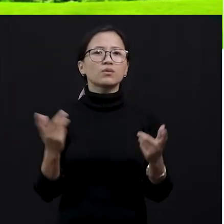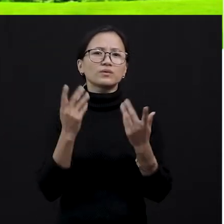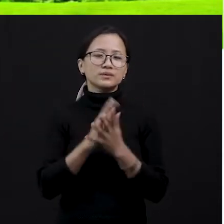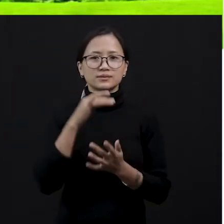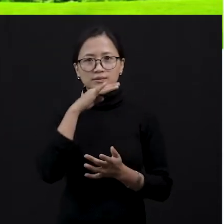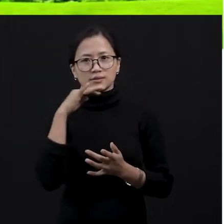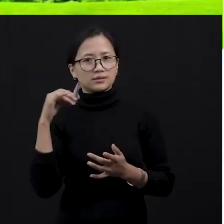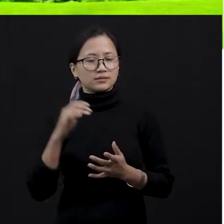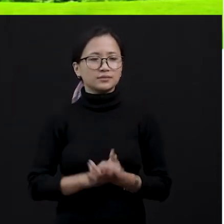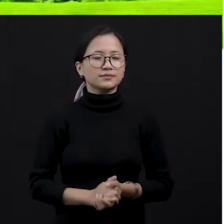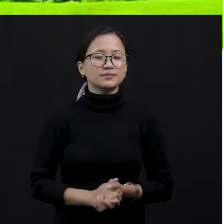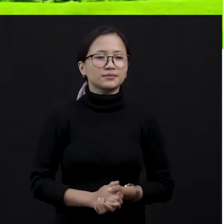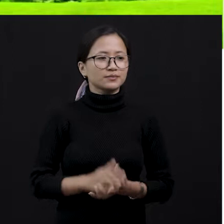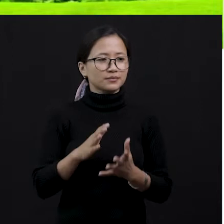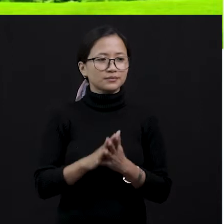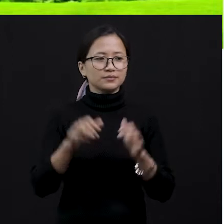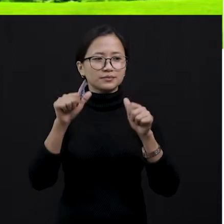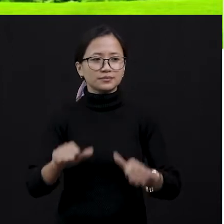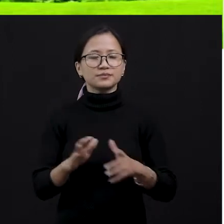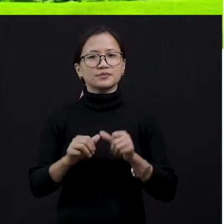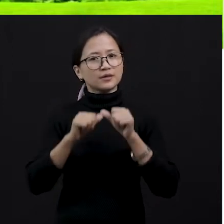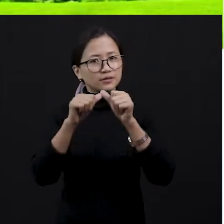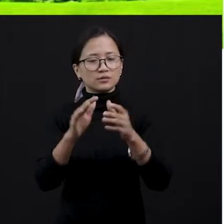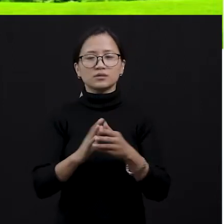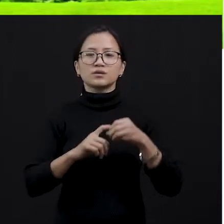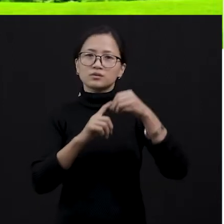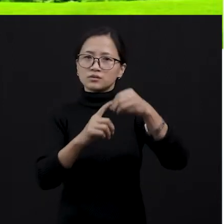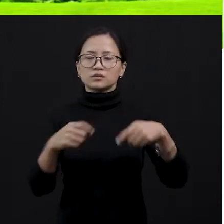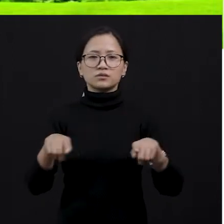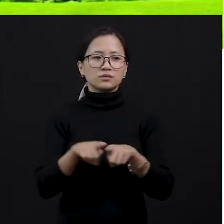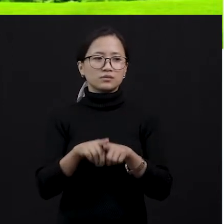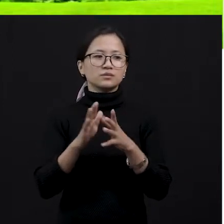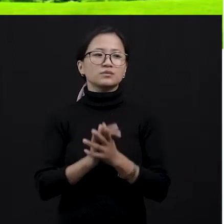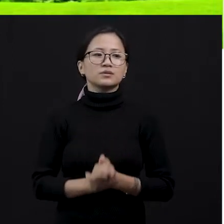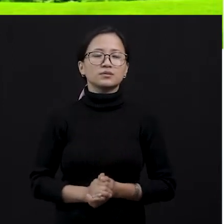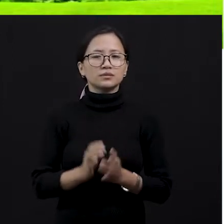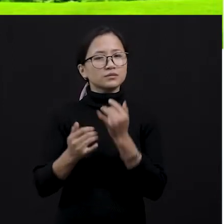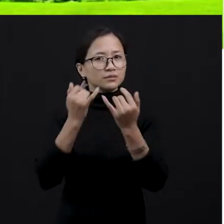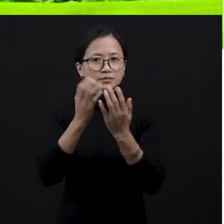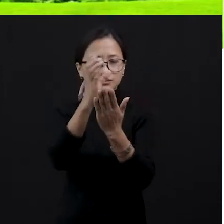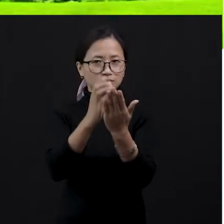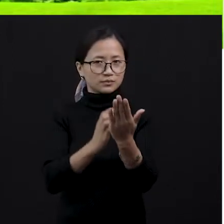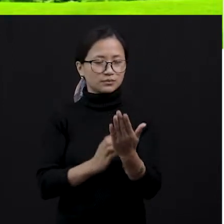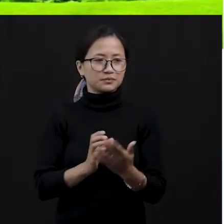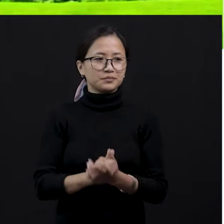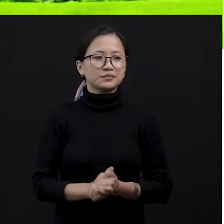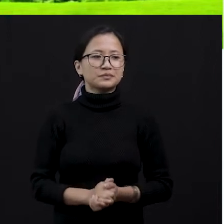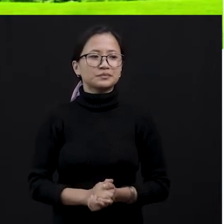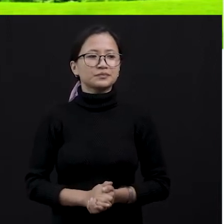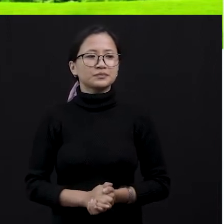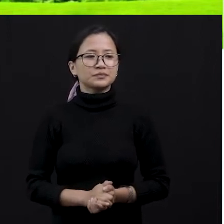the colors. Okay. We will also be able to answer question based on the poem, okay, after learning this